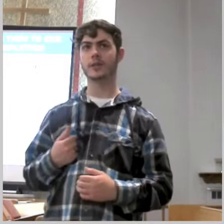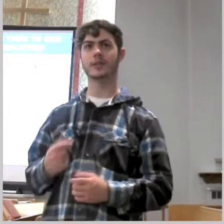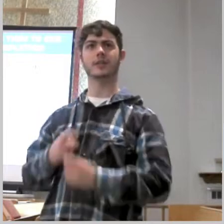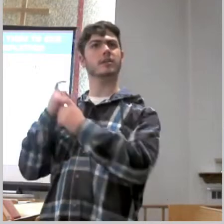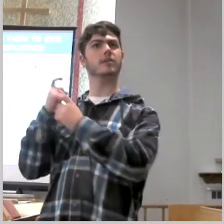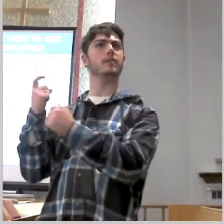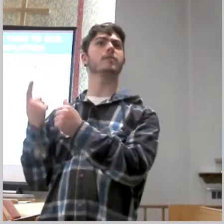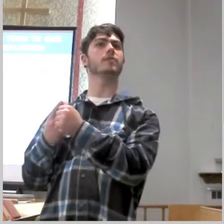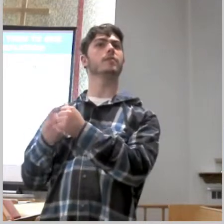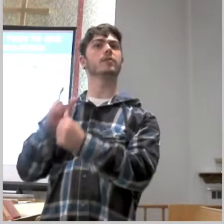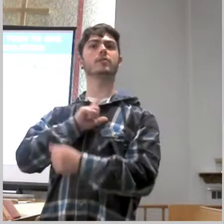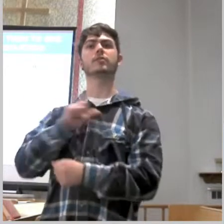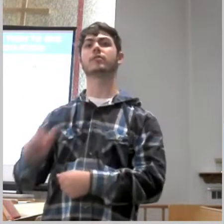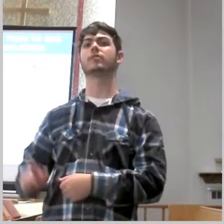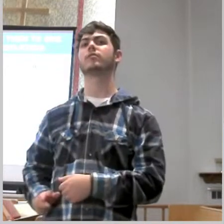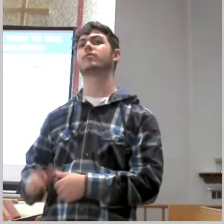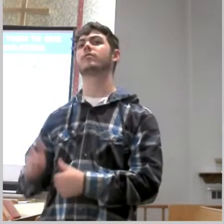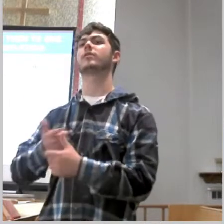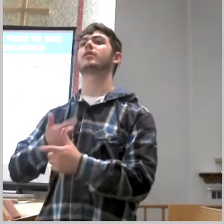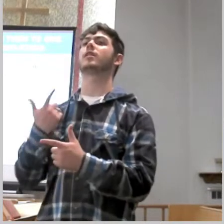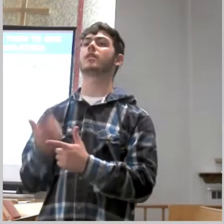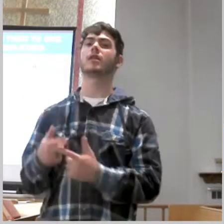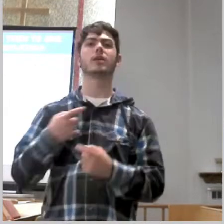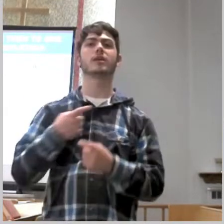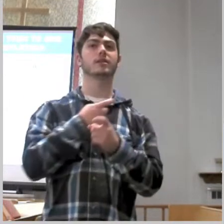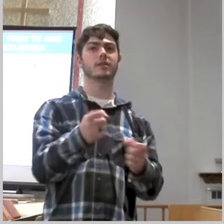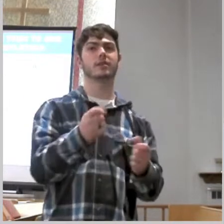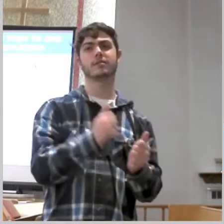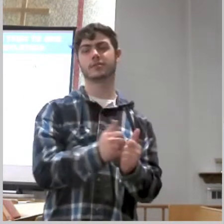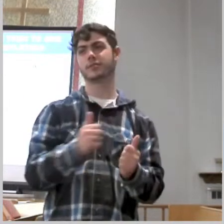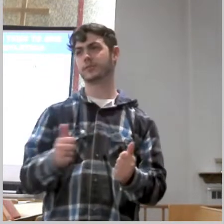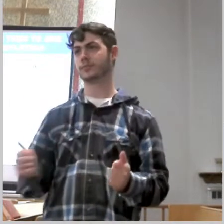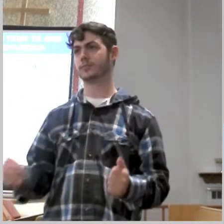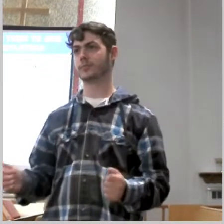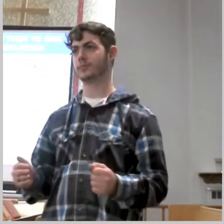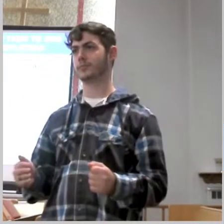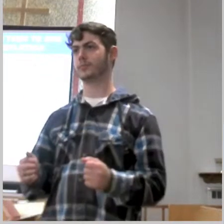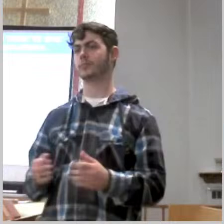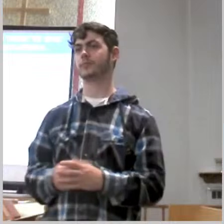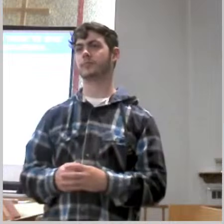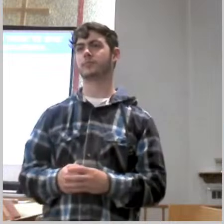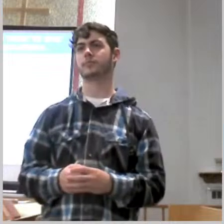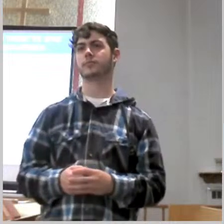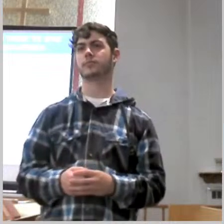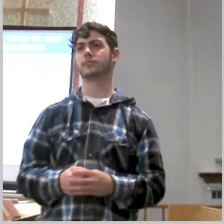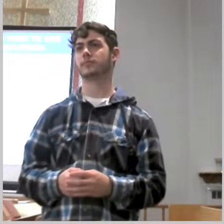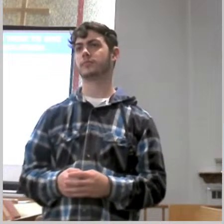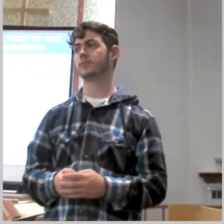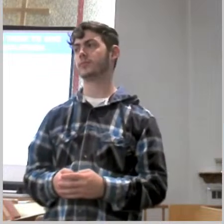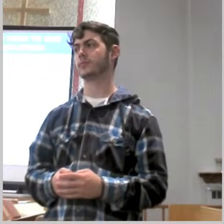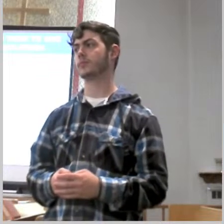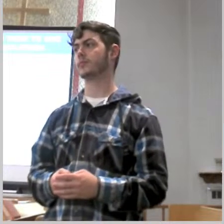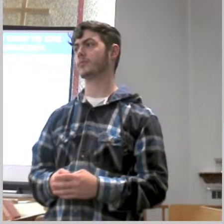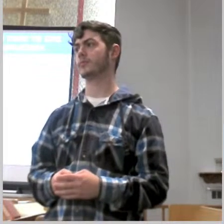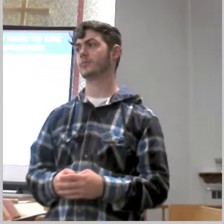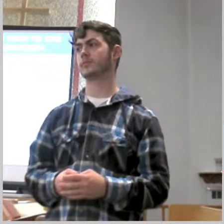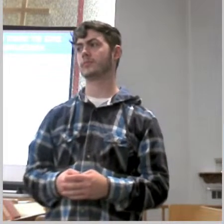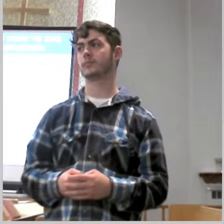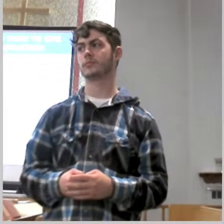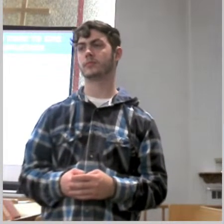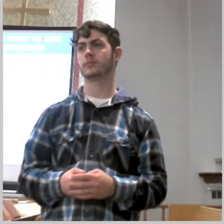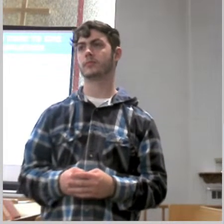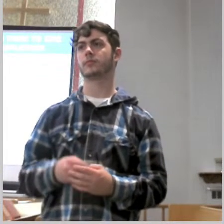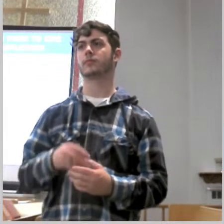each other. Because this is something that's going to directly benefit us as a ministry, and more impactful, it's going to